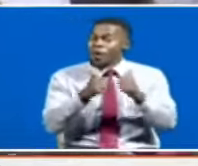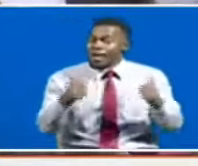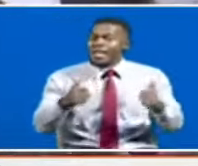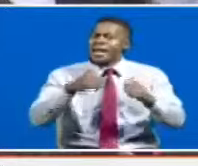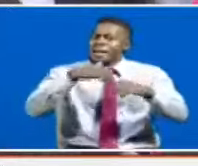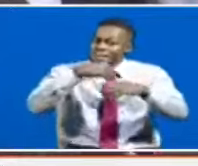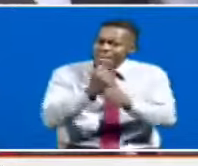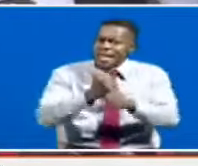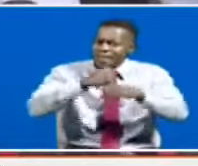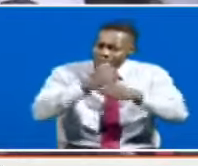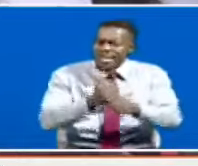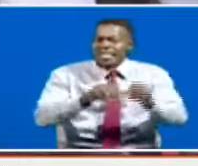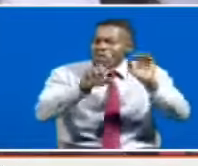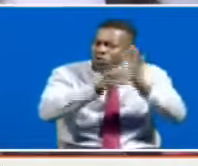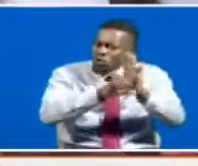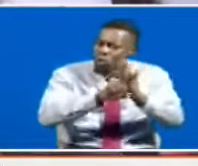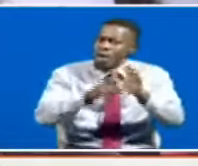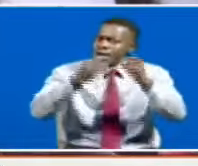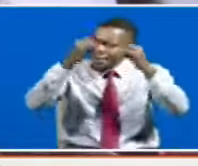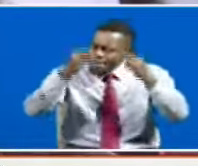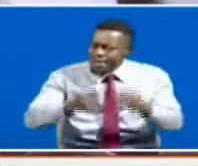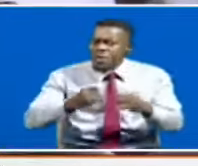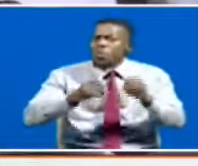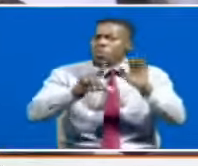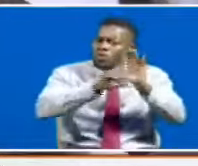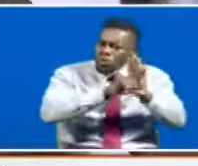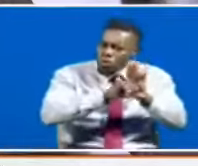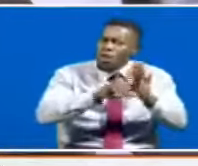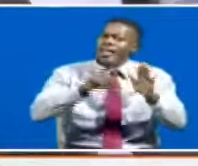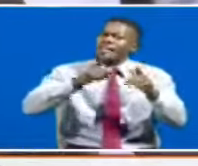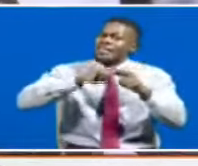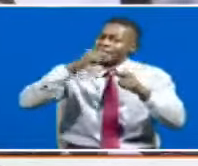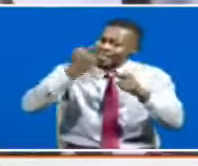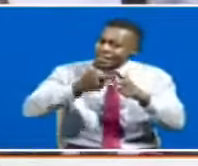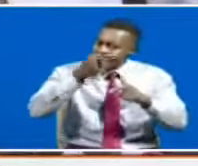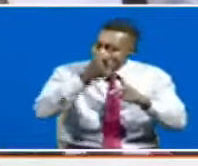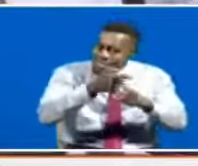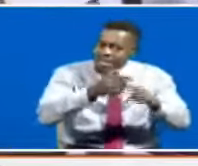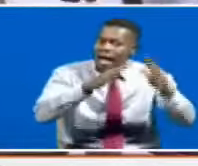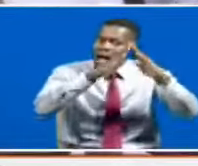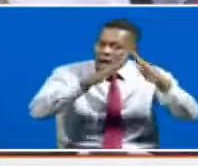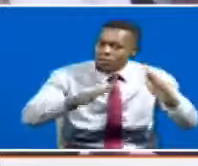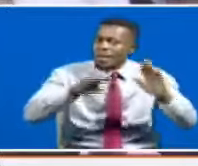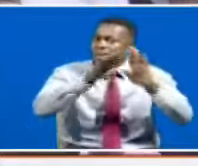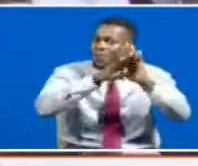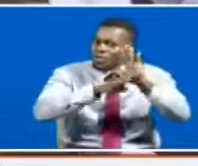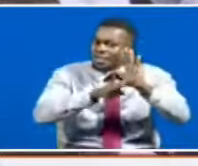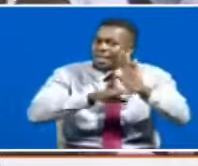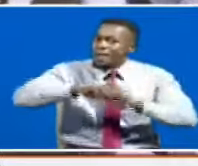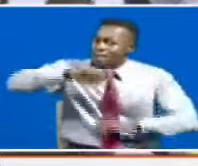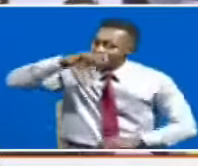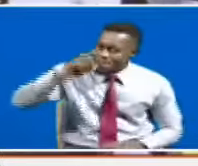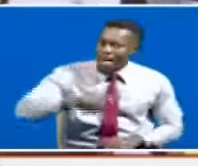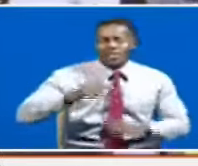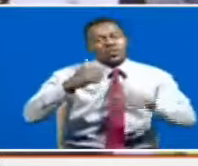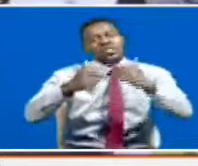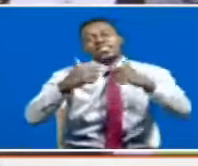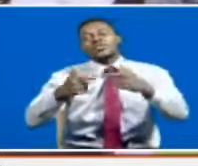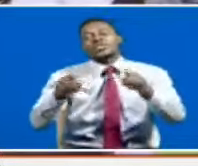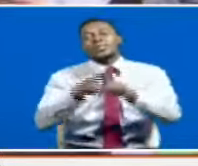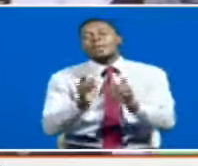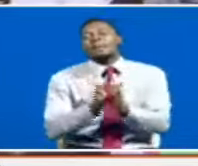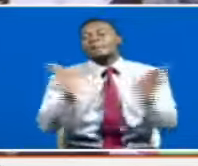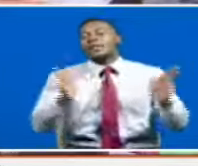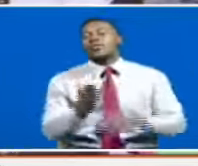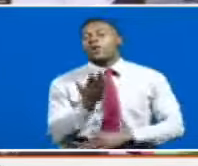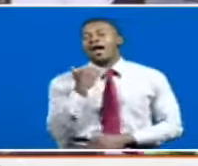sheria, tutengeneze sheria mpya ili mpango ya housing iendelee vile wananchi wa Kangeta